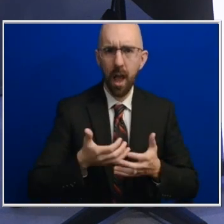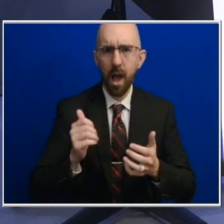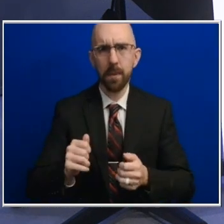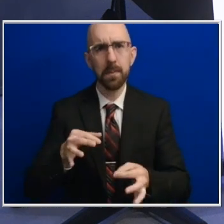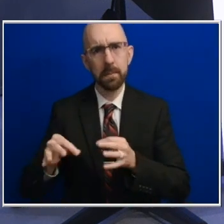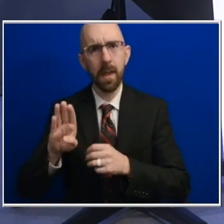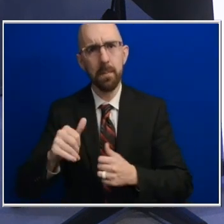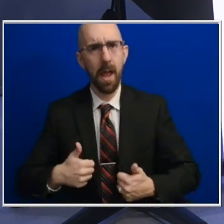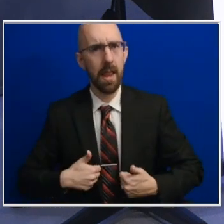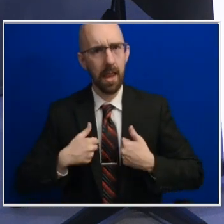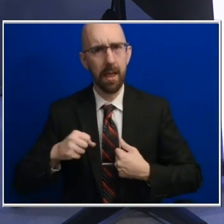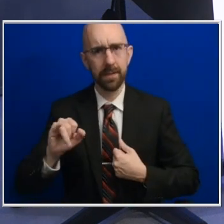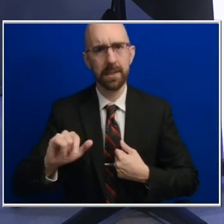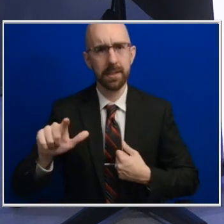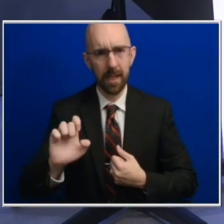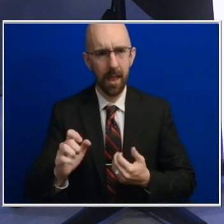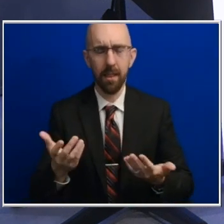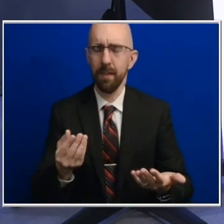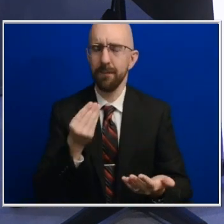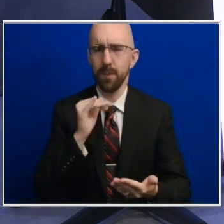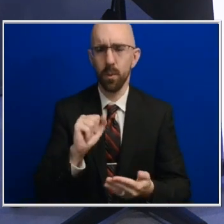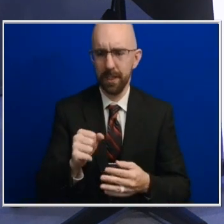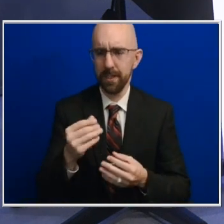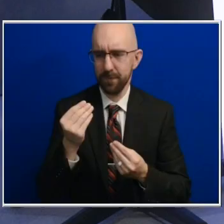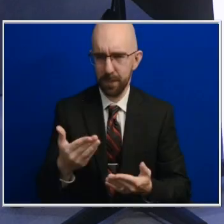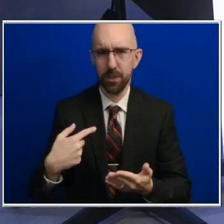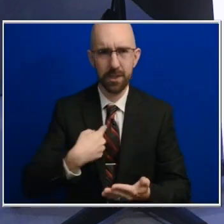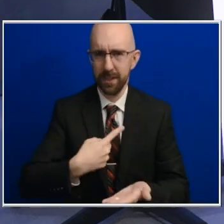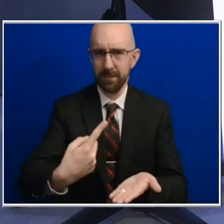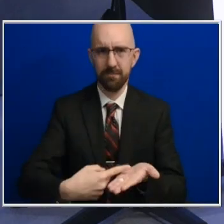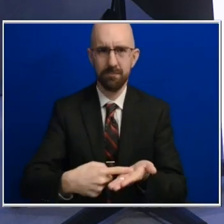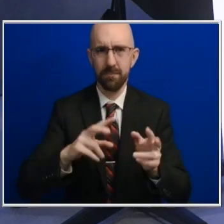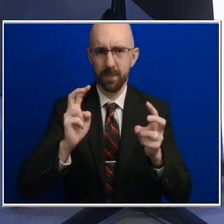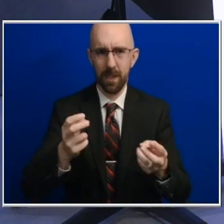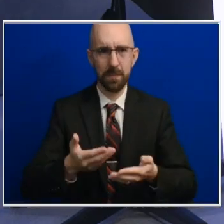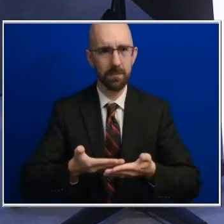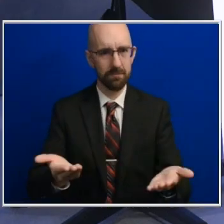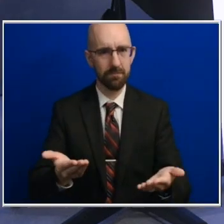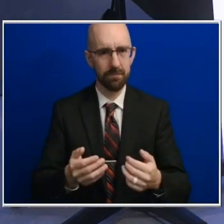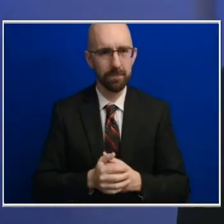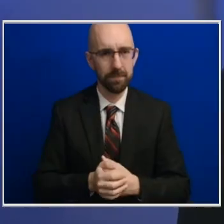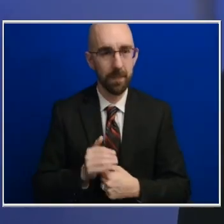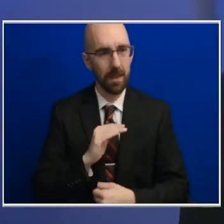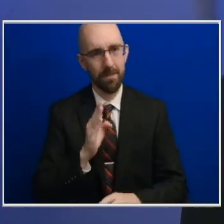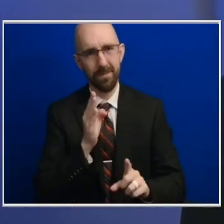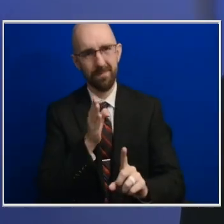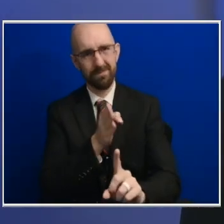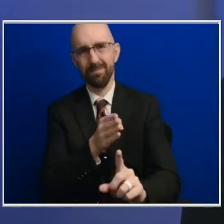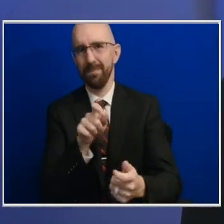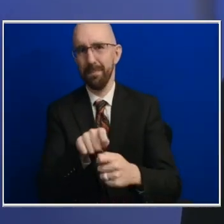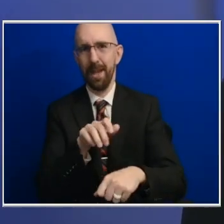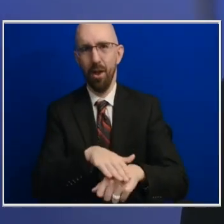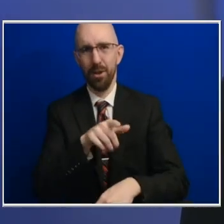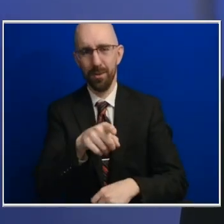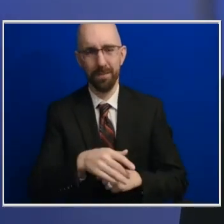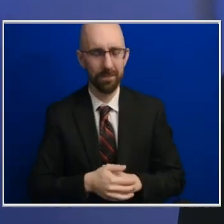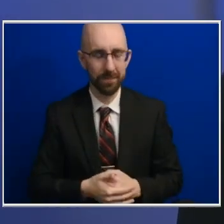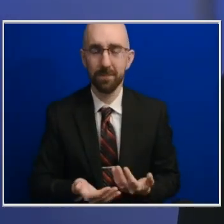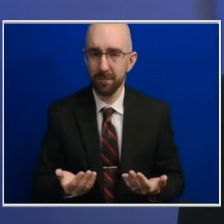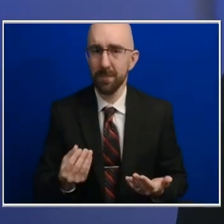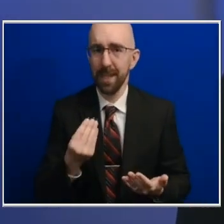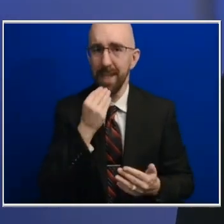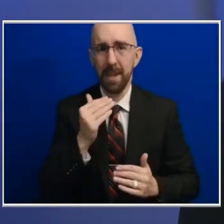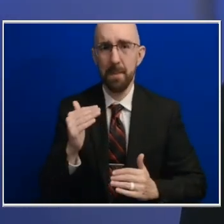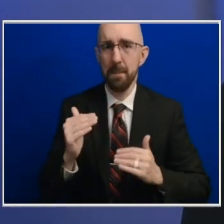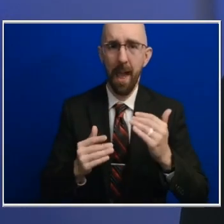guys, food is information. Let's talk about it. Who's going to go first? Dr. Wilkins, I'm picking on you. Yeah, so eat a balanced diet. You're not going to want